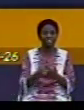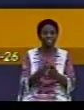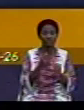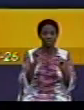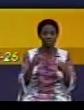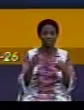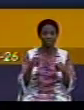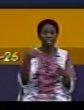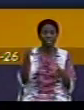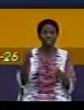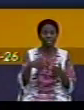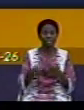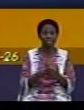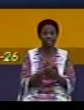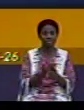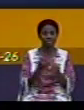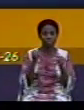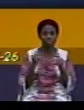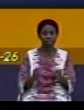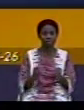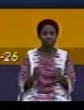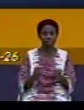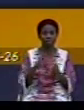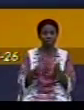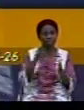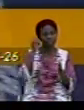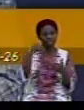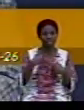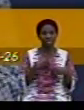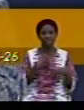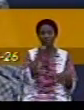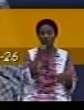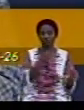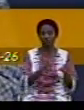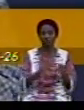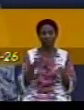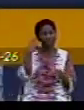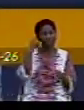new power. What he had not done for